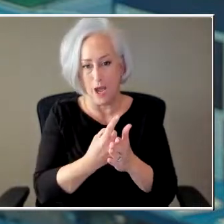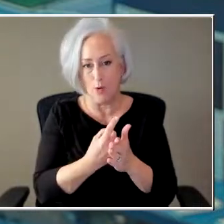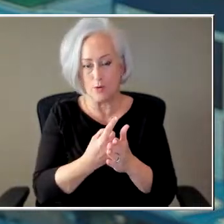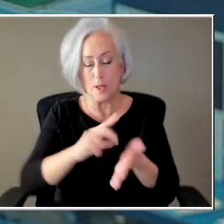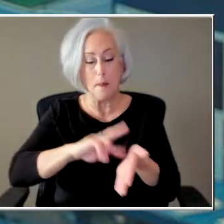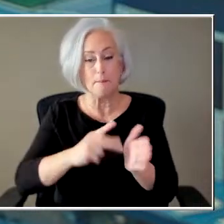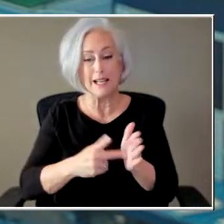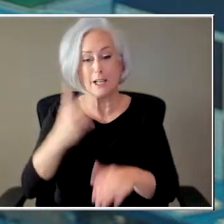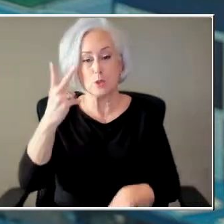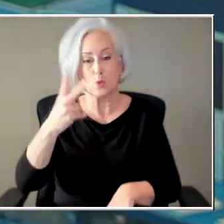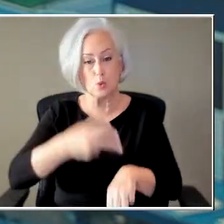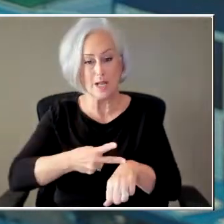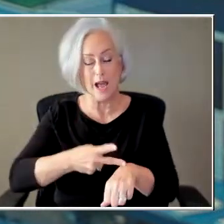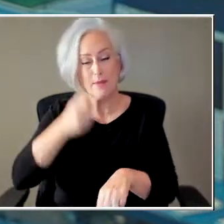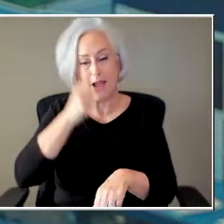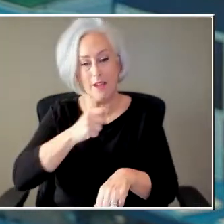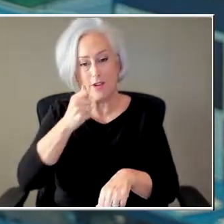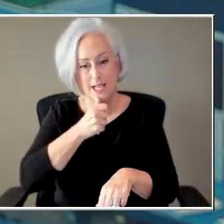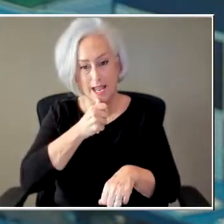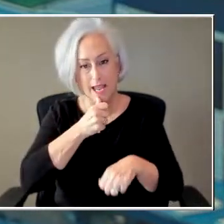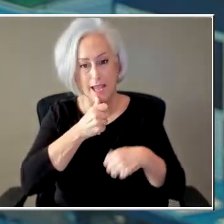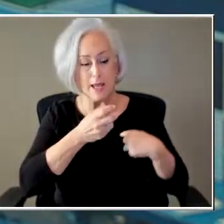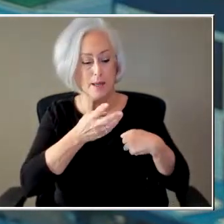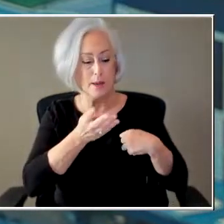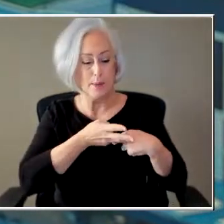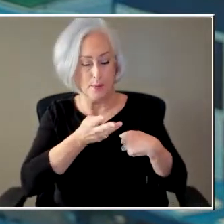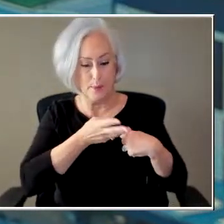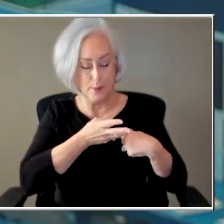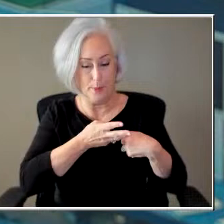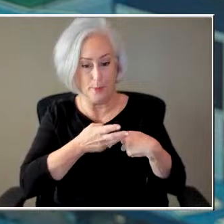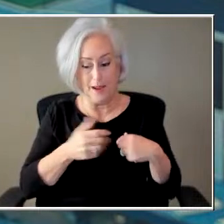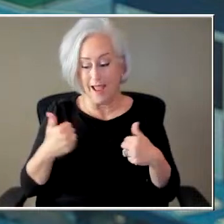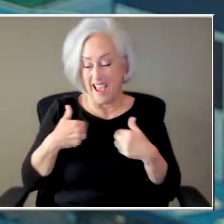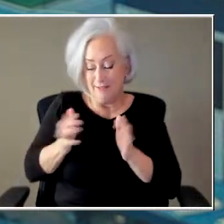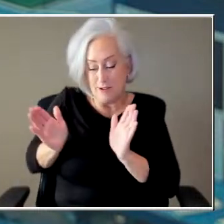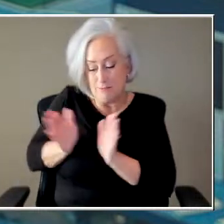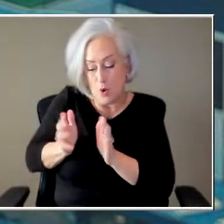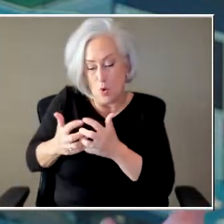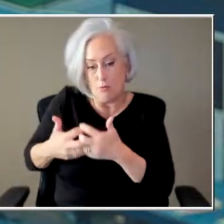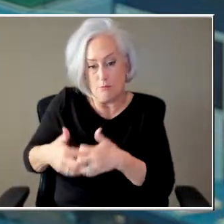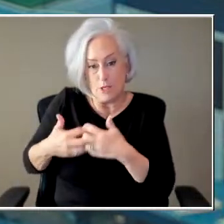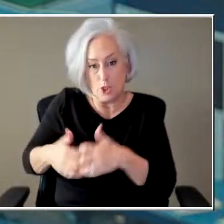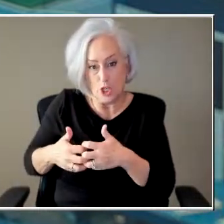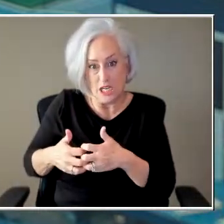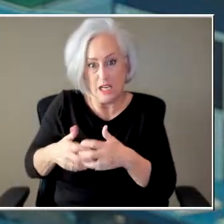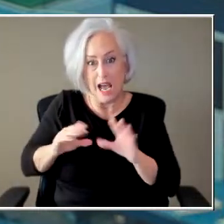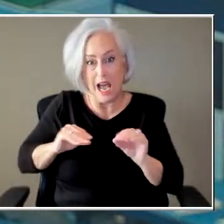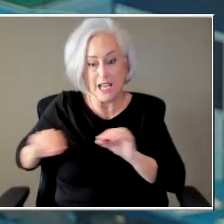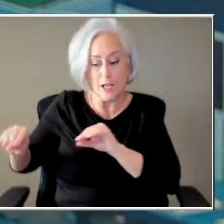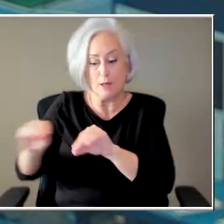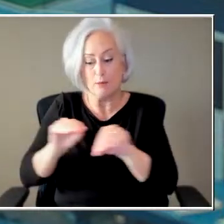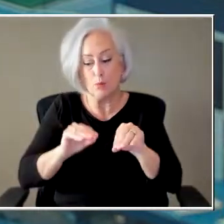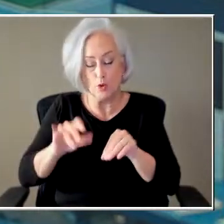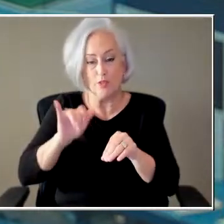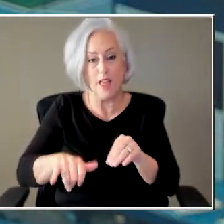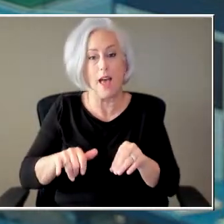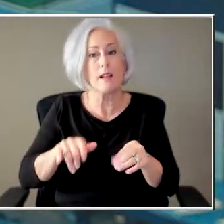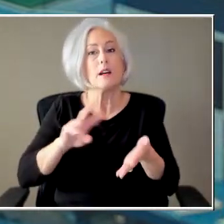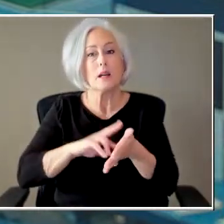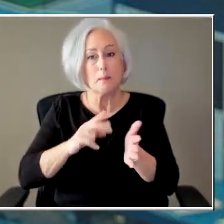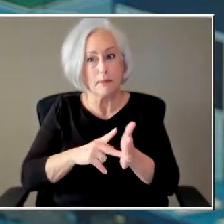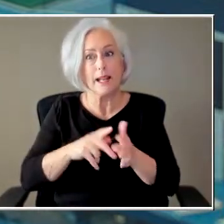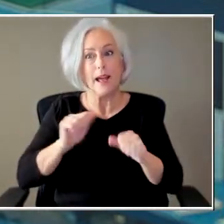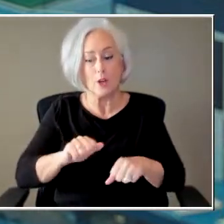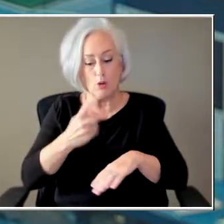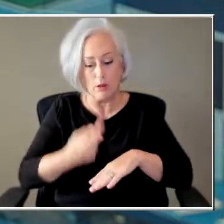was nice was the little machine that did the infusion was portable. So I could walk around while I was doing the